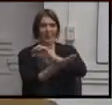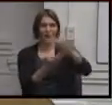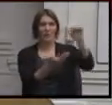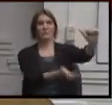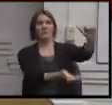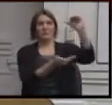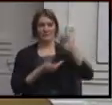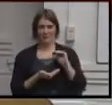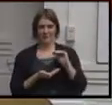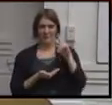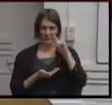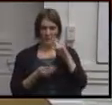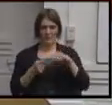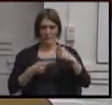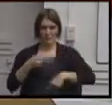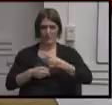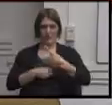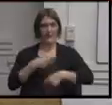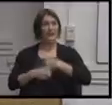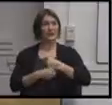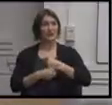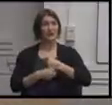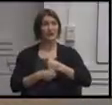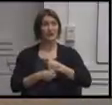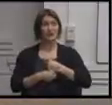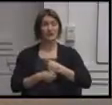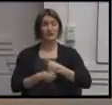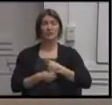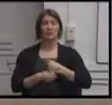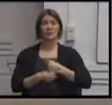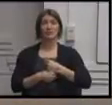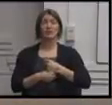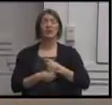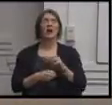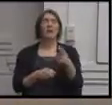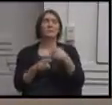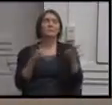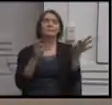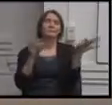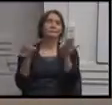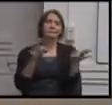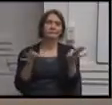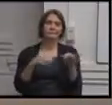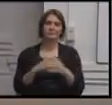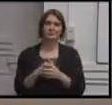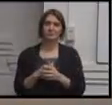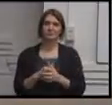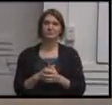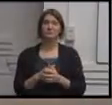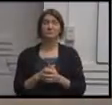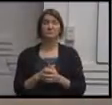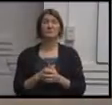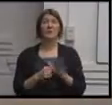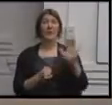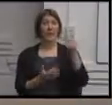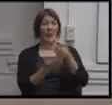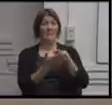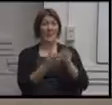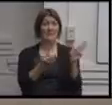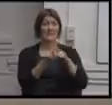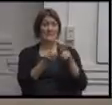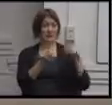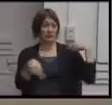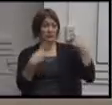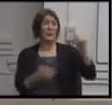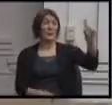for fiscal year 2016. And I would just say briefly that I think this appropriation has been a good